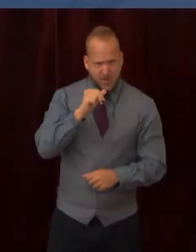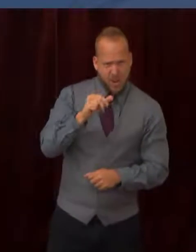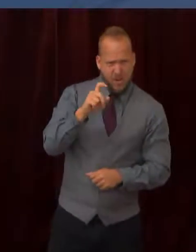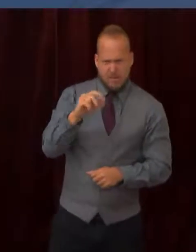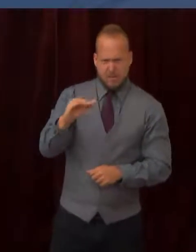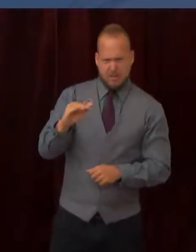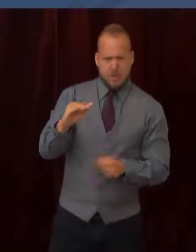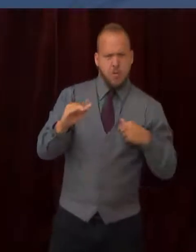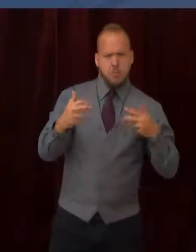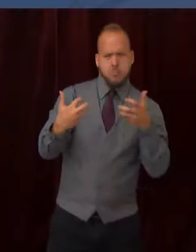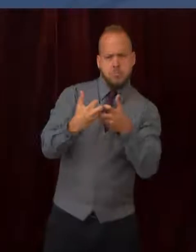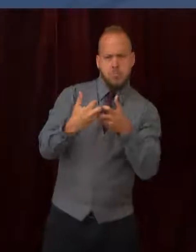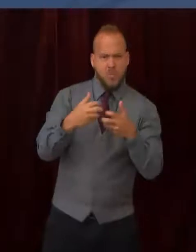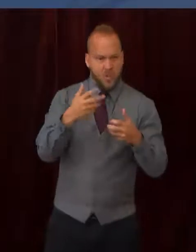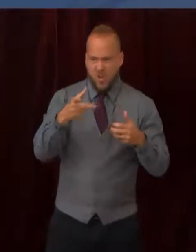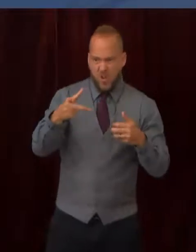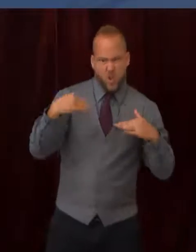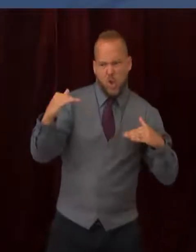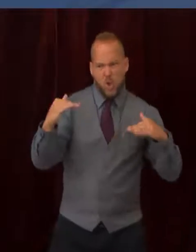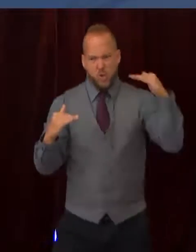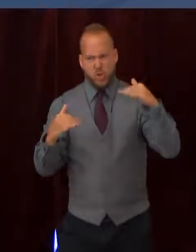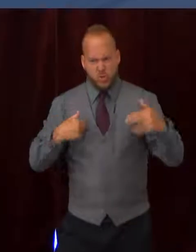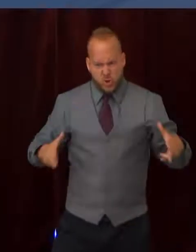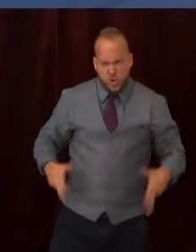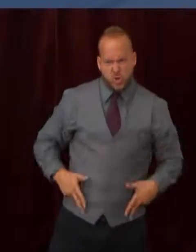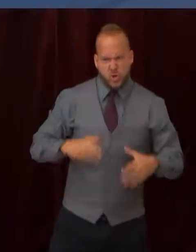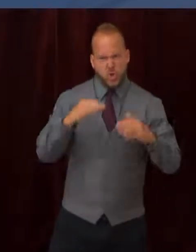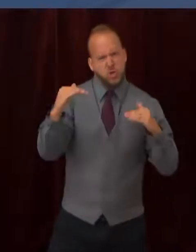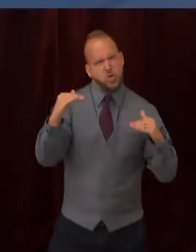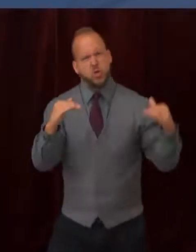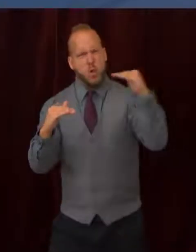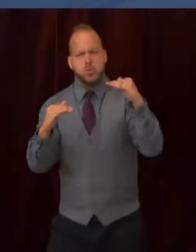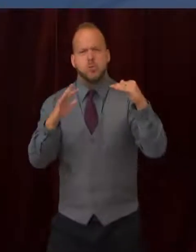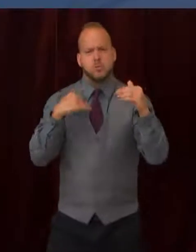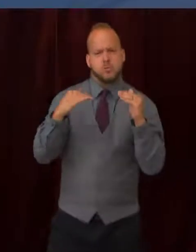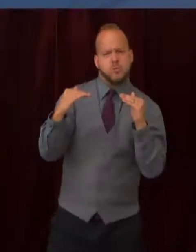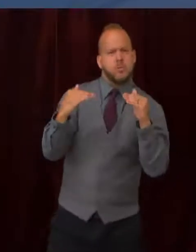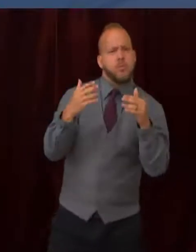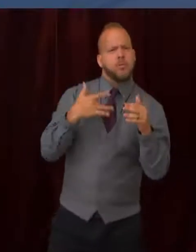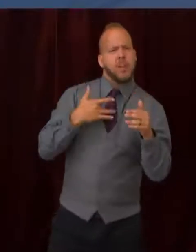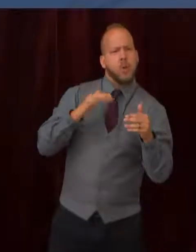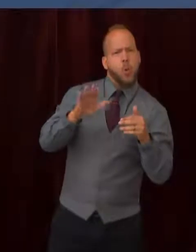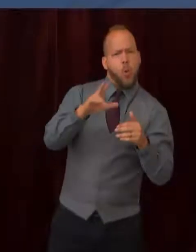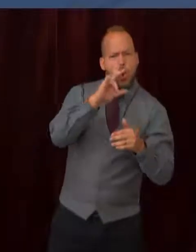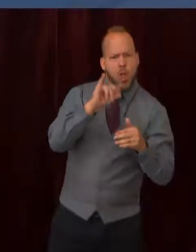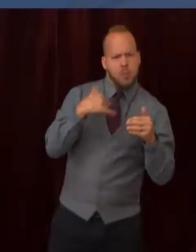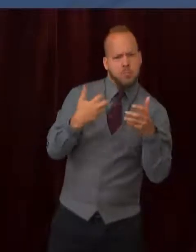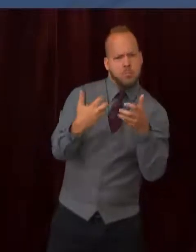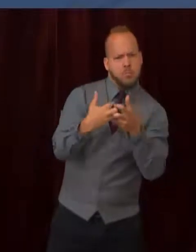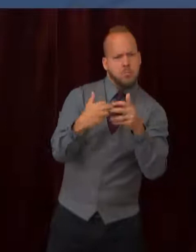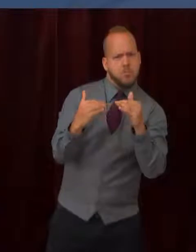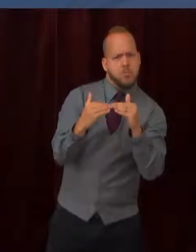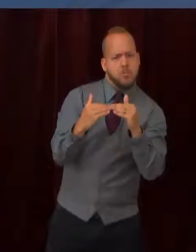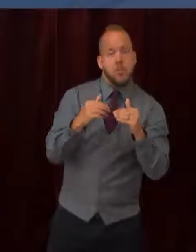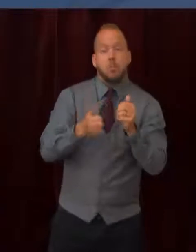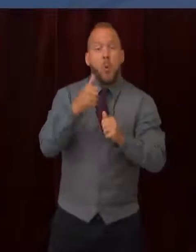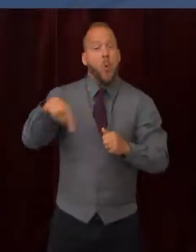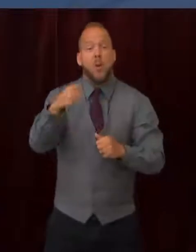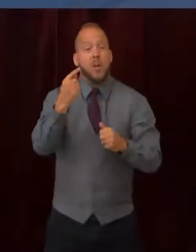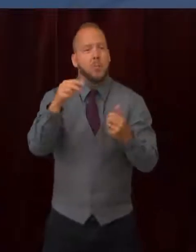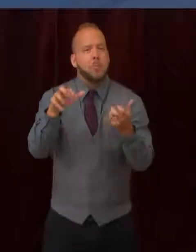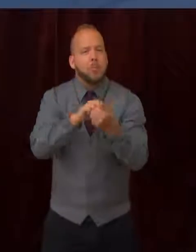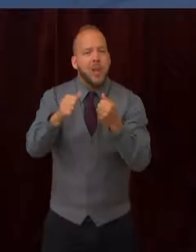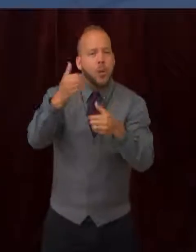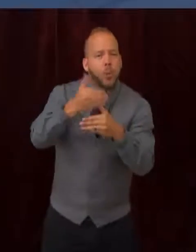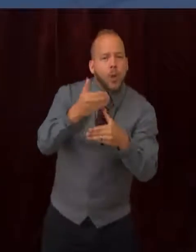looters that are breaking windows and stealing merchandise. Clearly criminal activity worthy of being arrested and sent to jail, but not